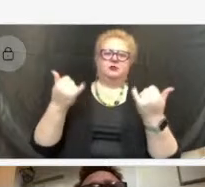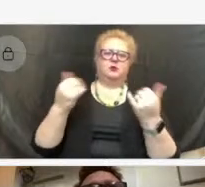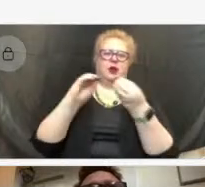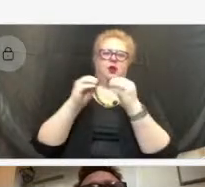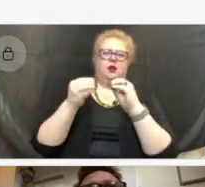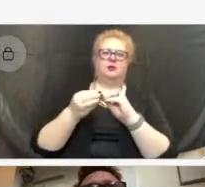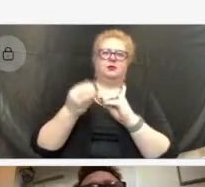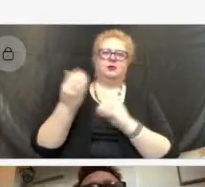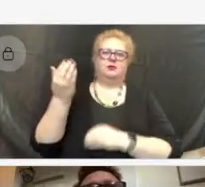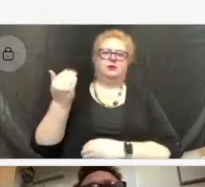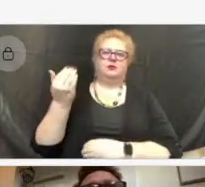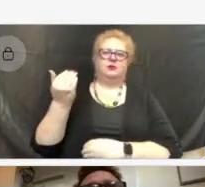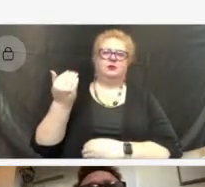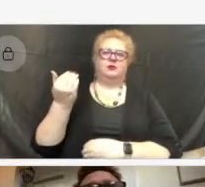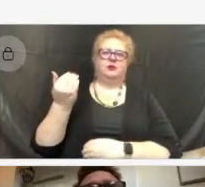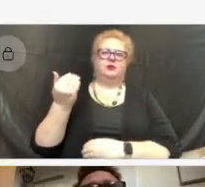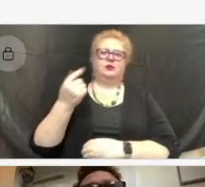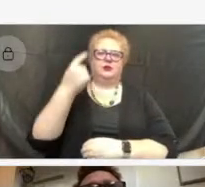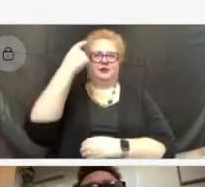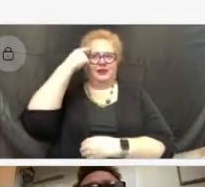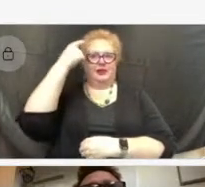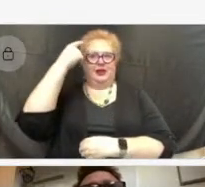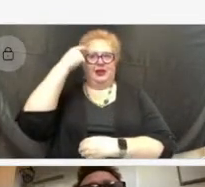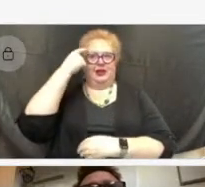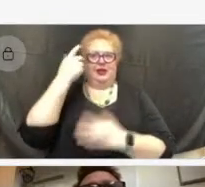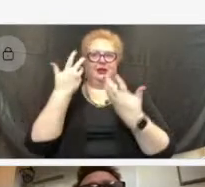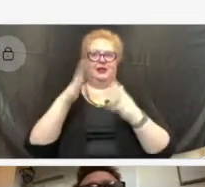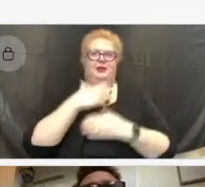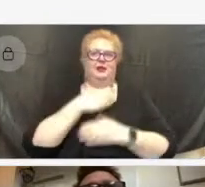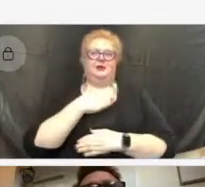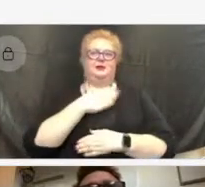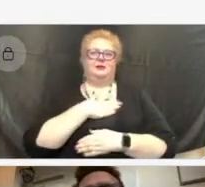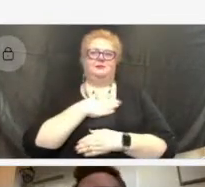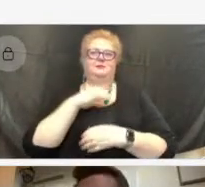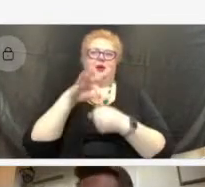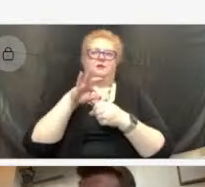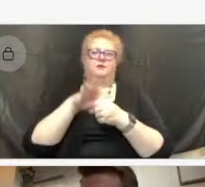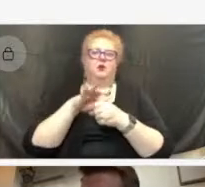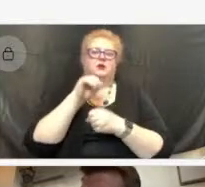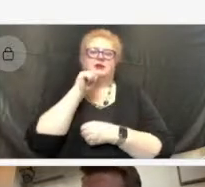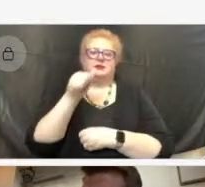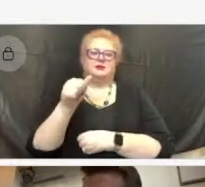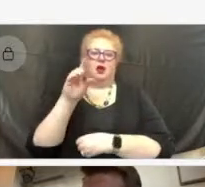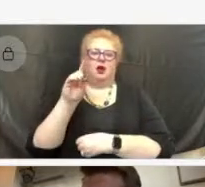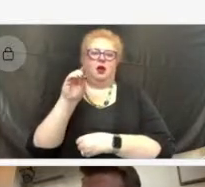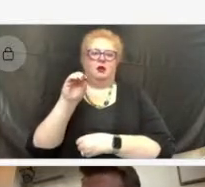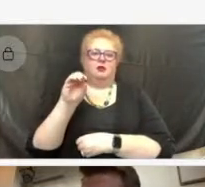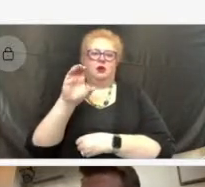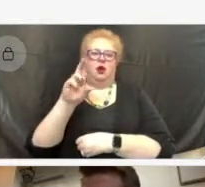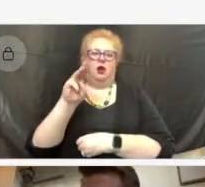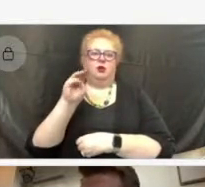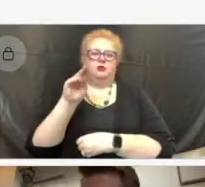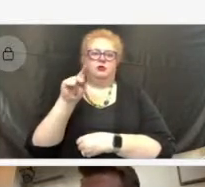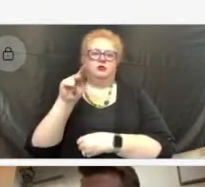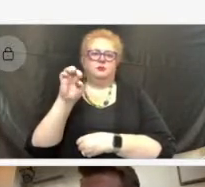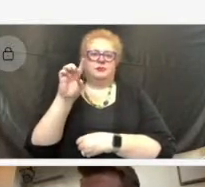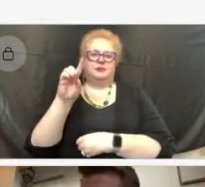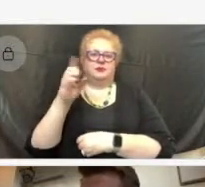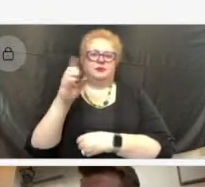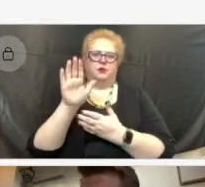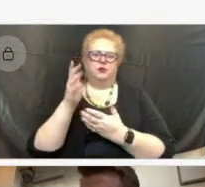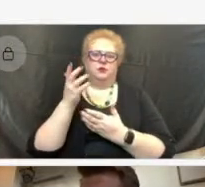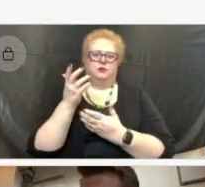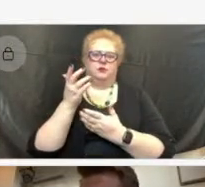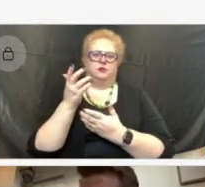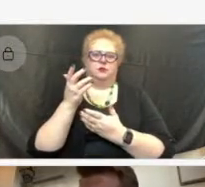they are remedied, so my vote wasn't documented. Okay. What should we do, Director Collins?